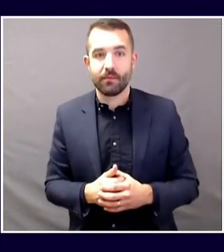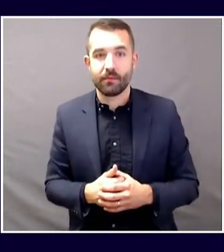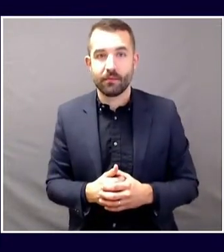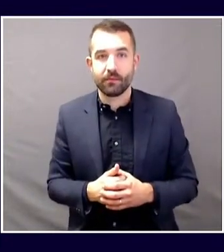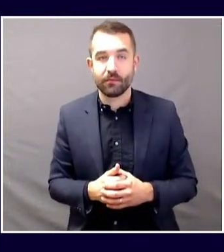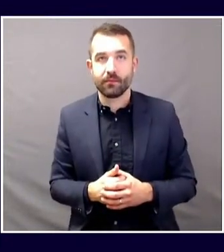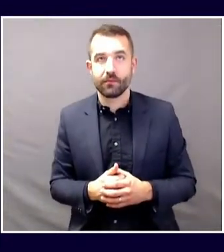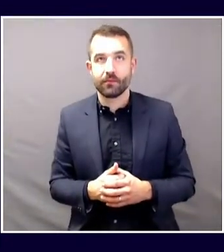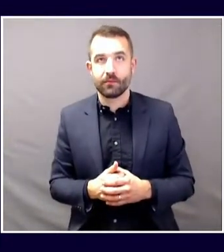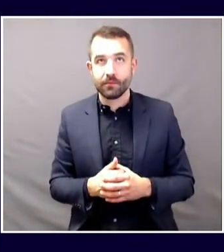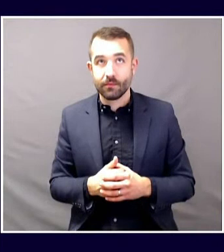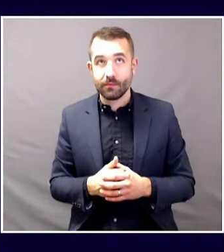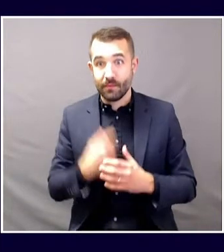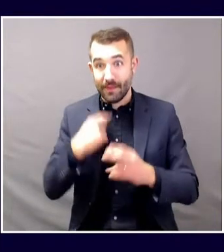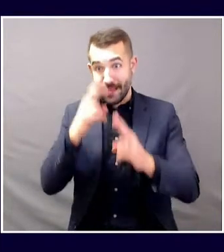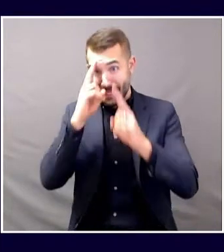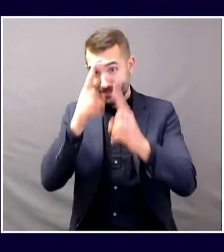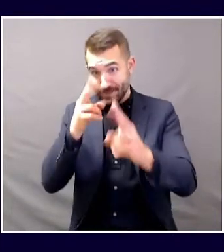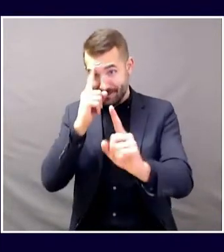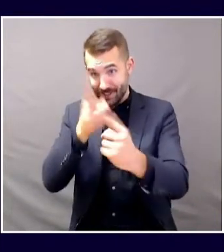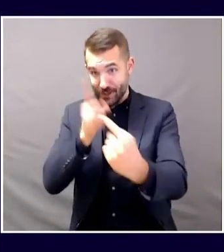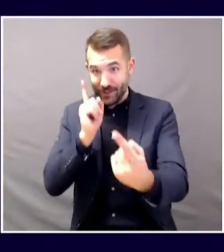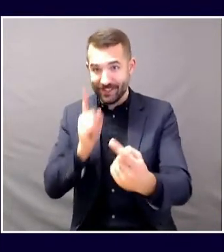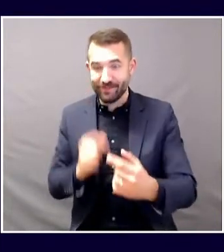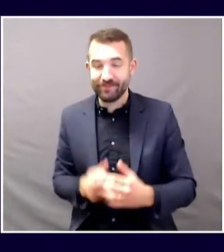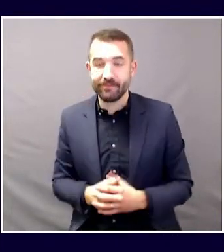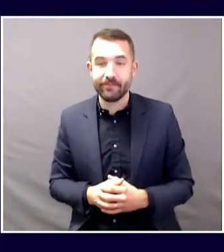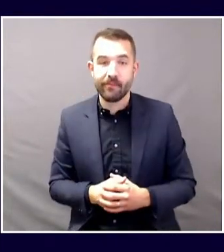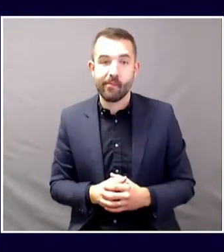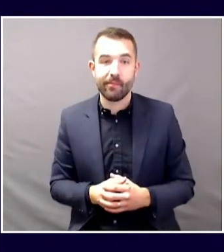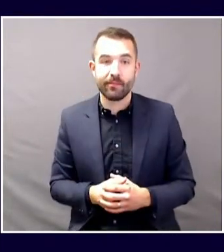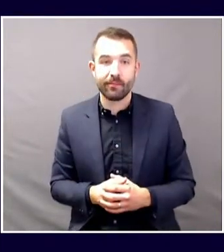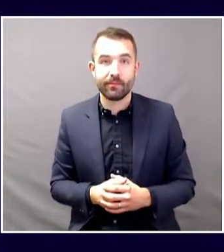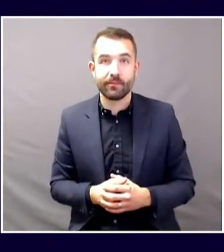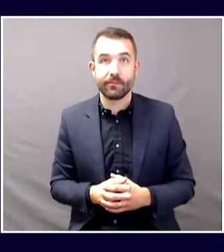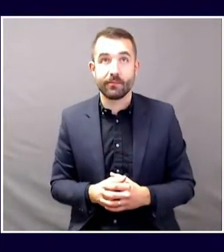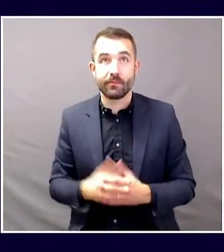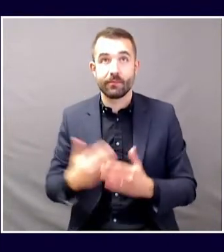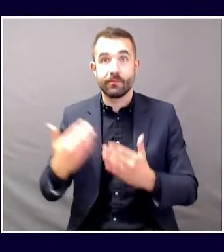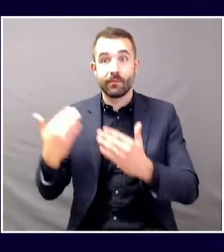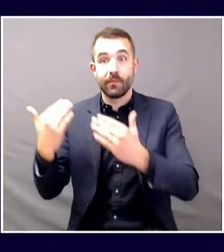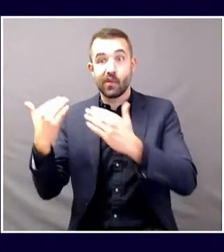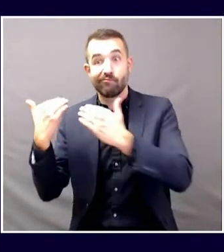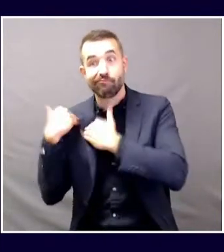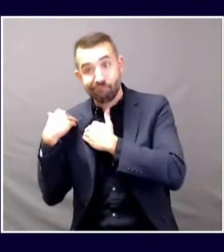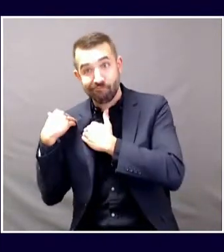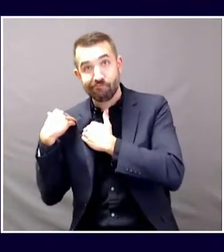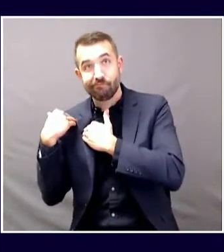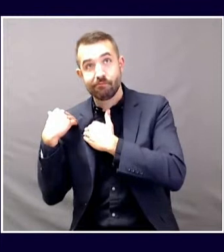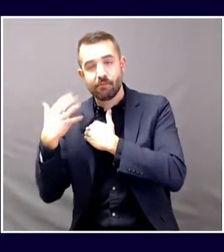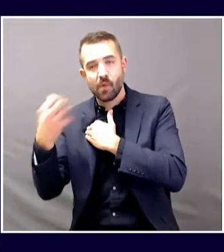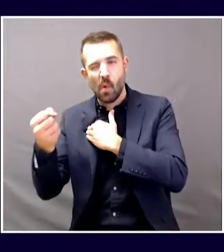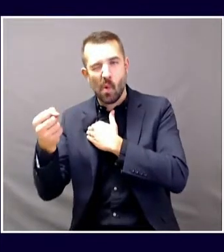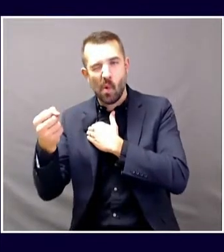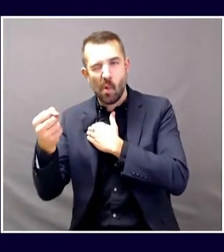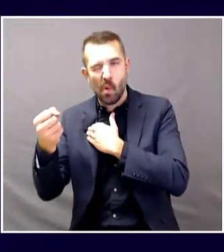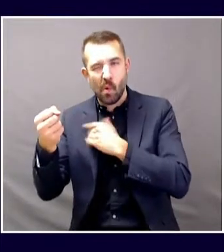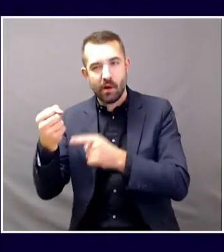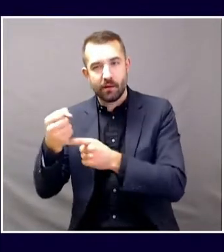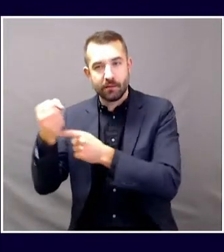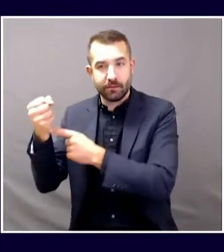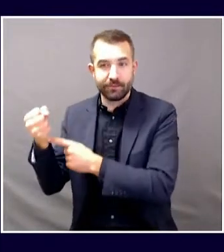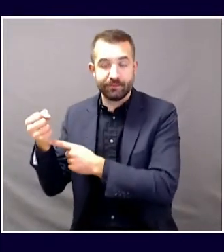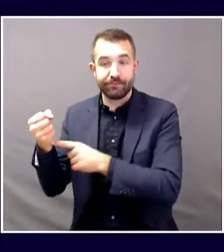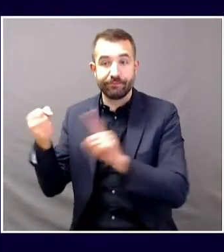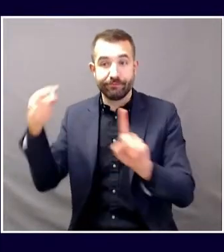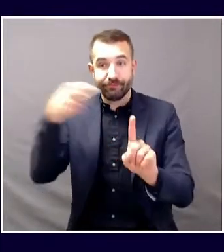one aspect of your characterization, which is on the burdensome piece, but I'll get back to that in a moment. The reason I almost